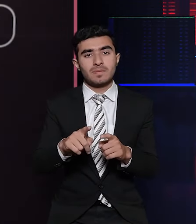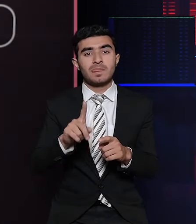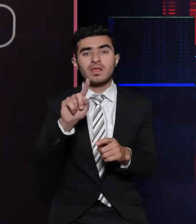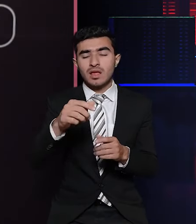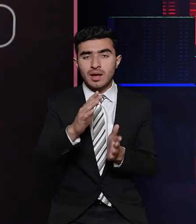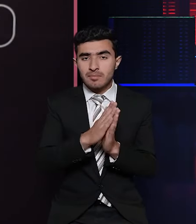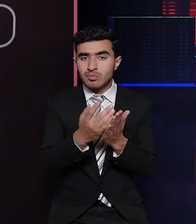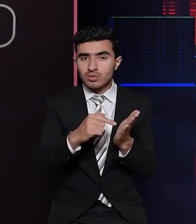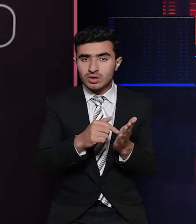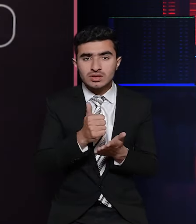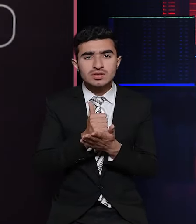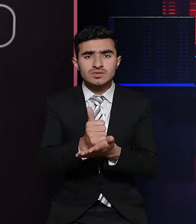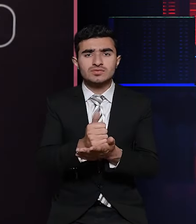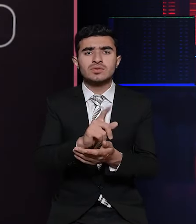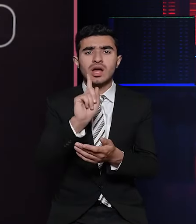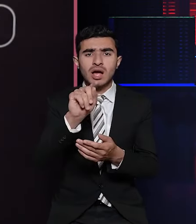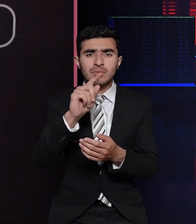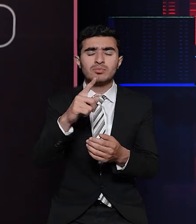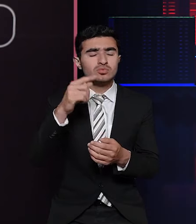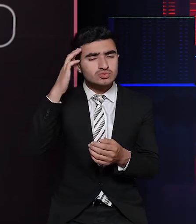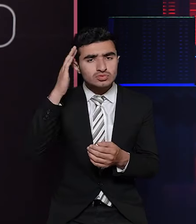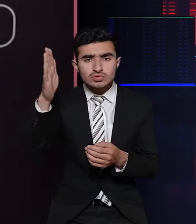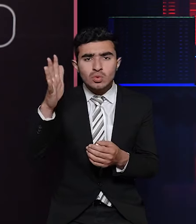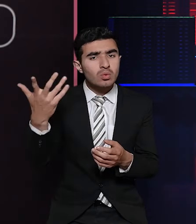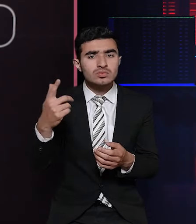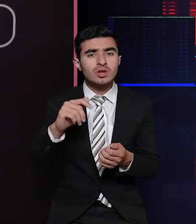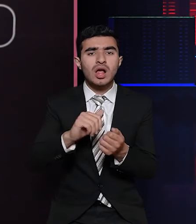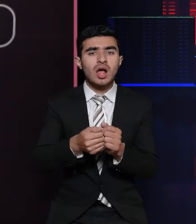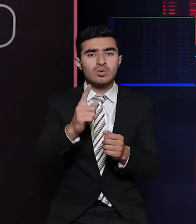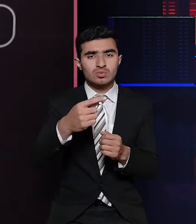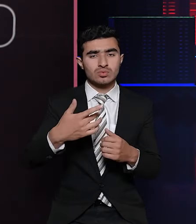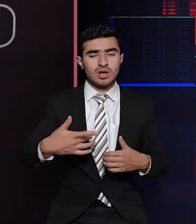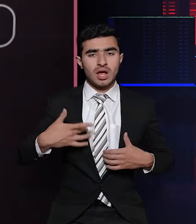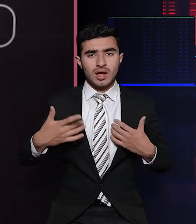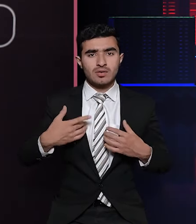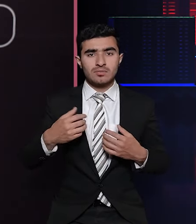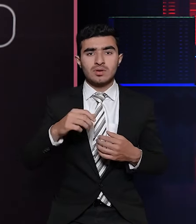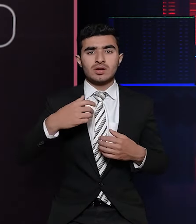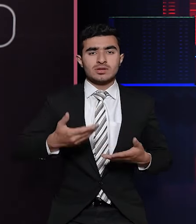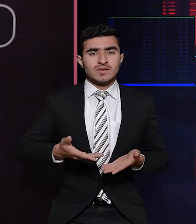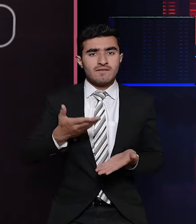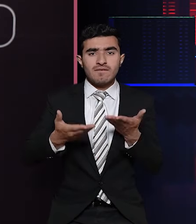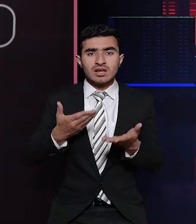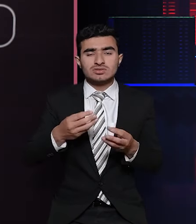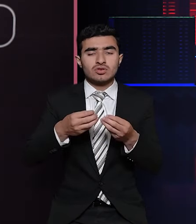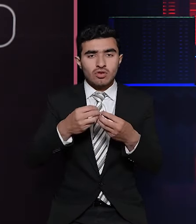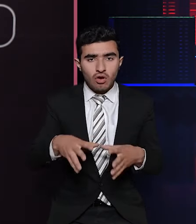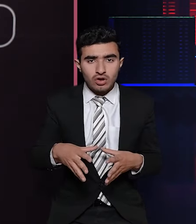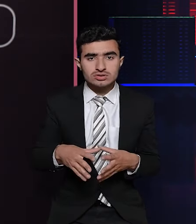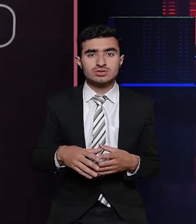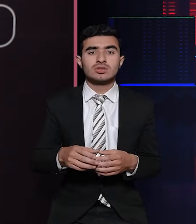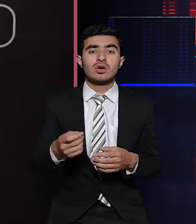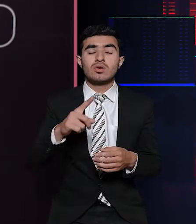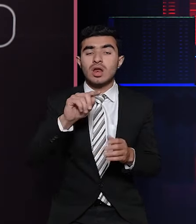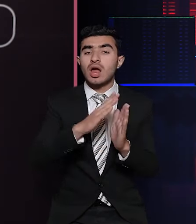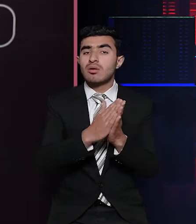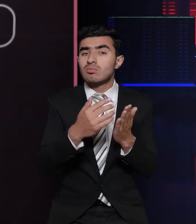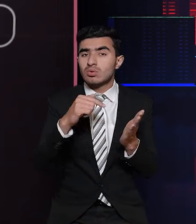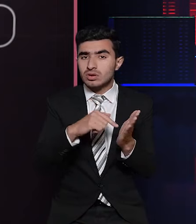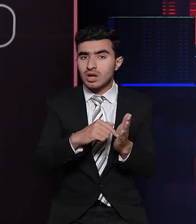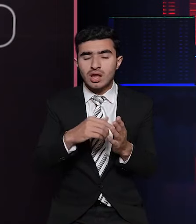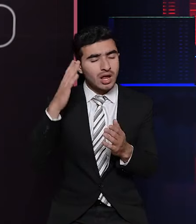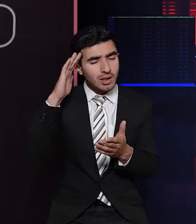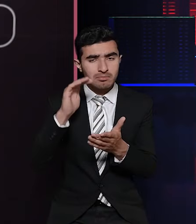redefine your goals and discover your best approach to weight loss, nutrition, fitness, and health. This book does not believe